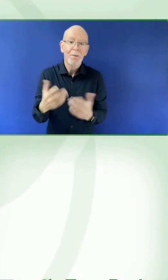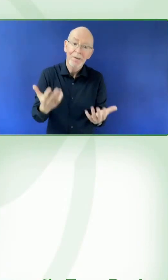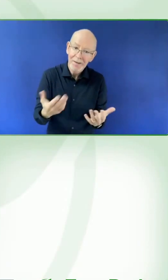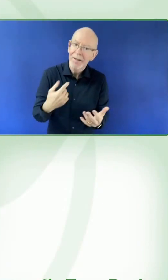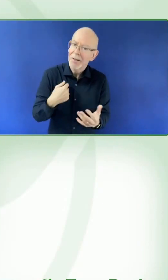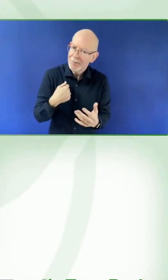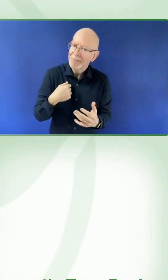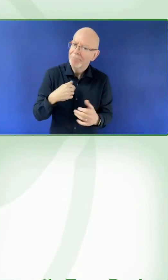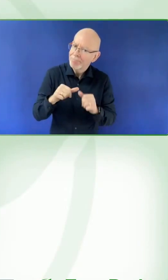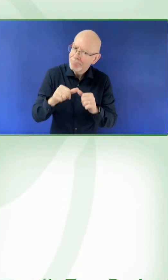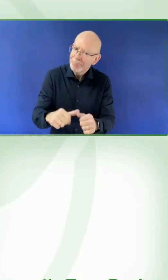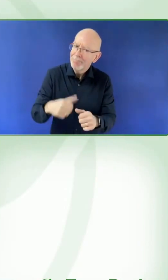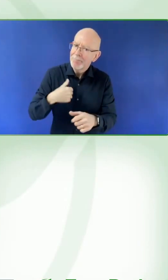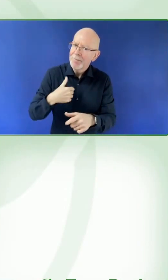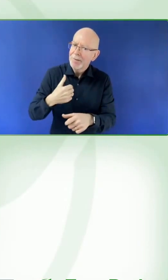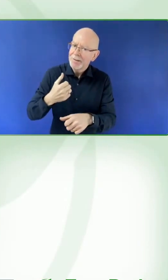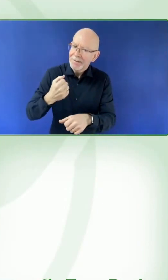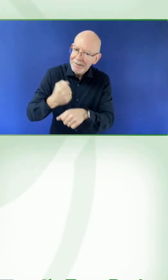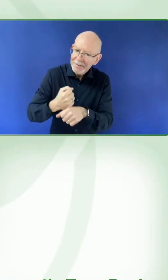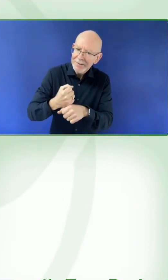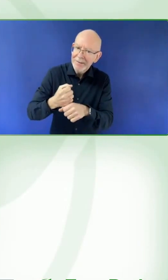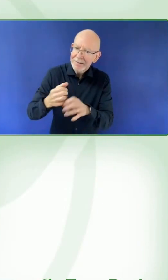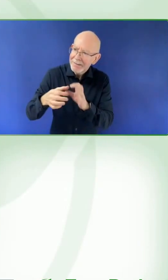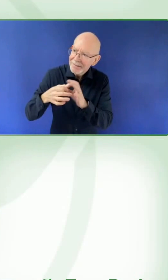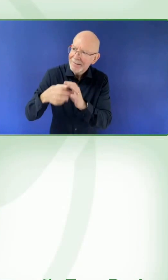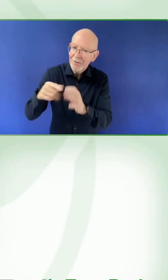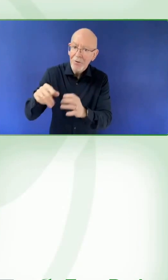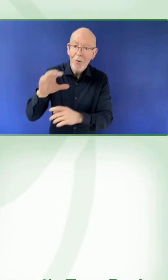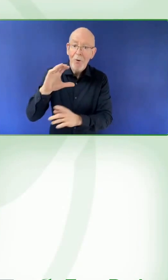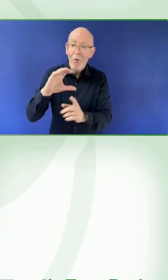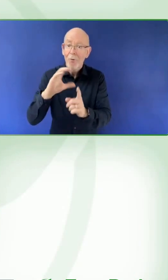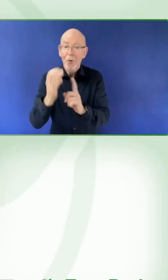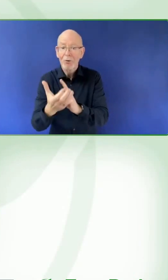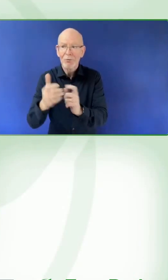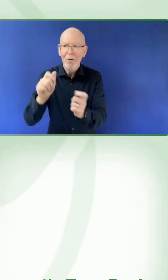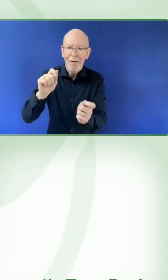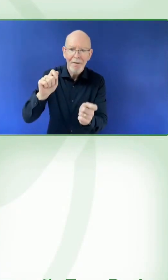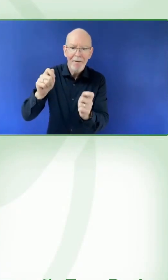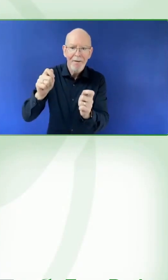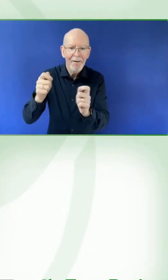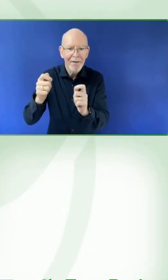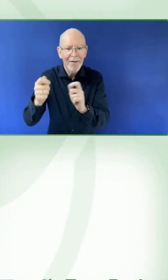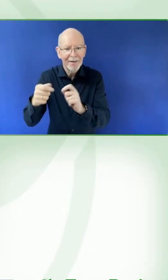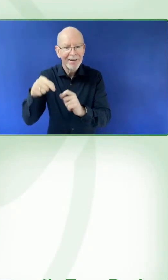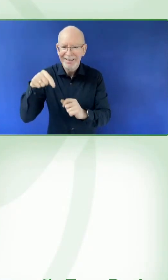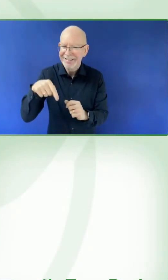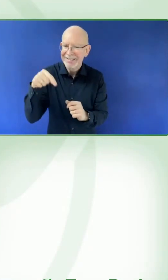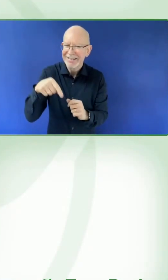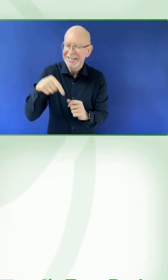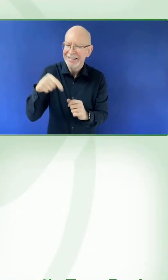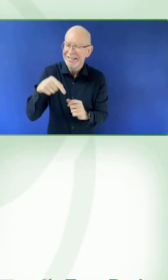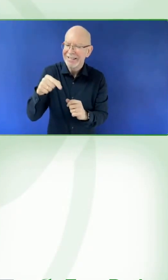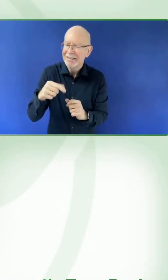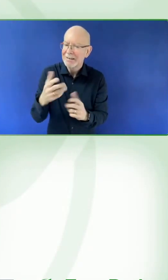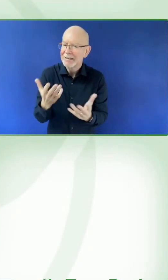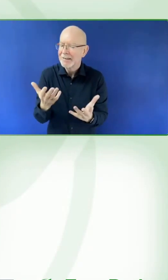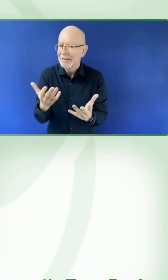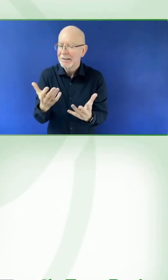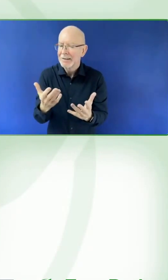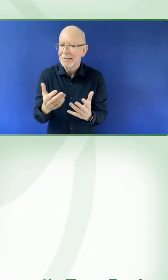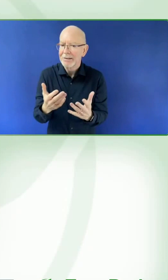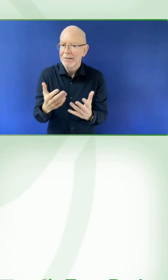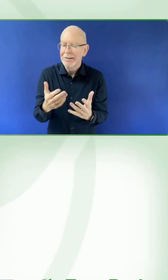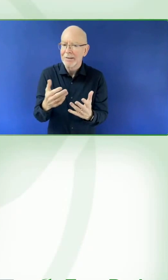as our friend said, we changed during these 8 years, more or less. We have all now